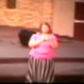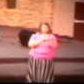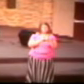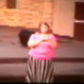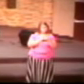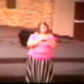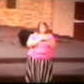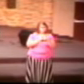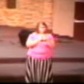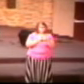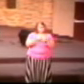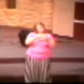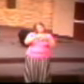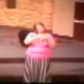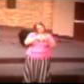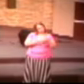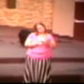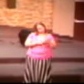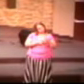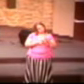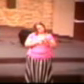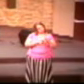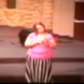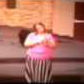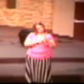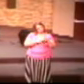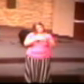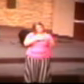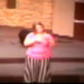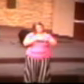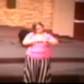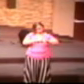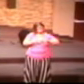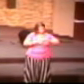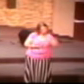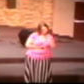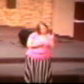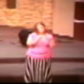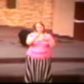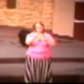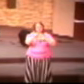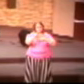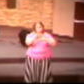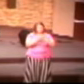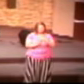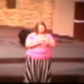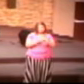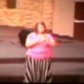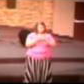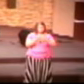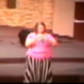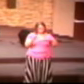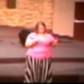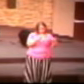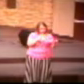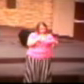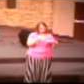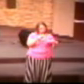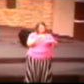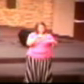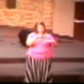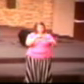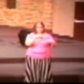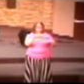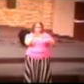What has the brokenness of Jesus and the blood of Jesus done to draw you into relationship with someone